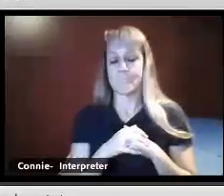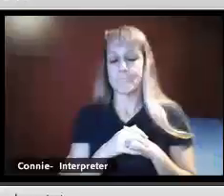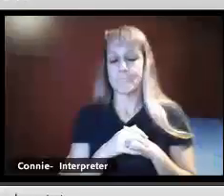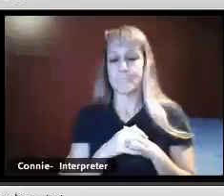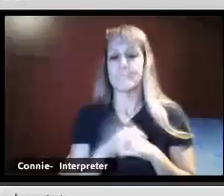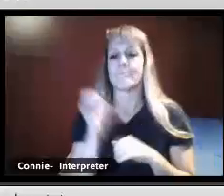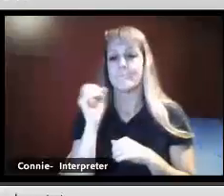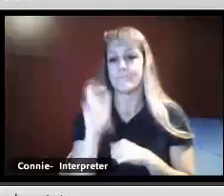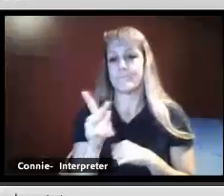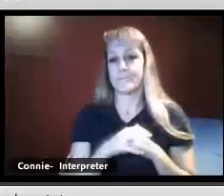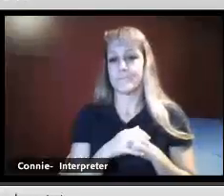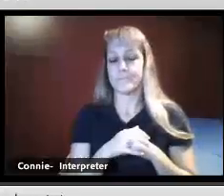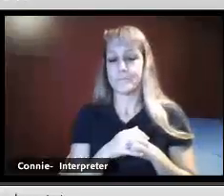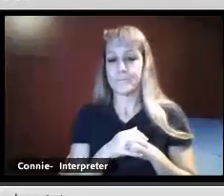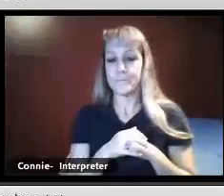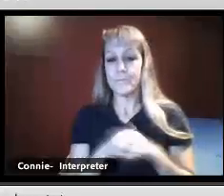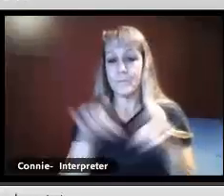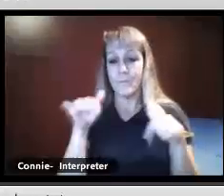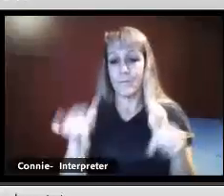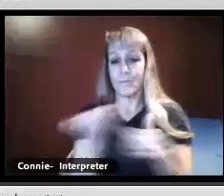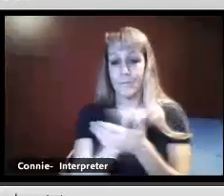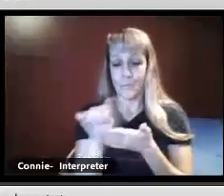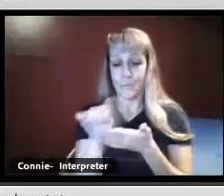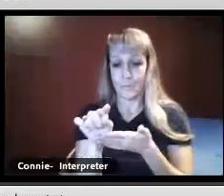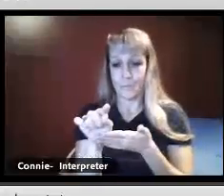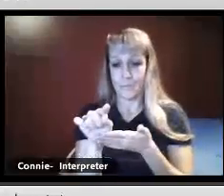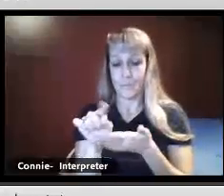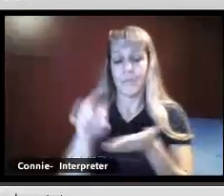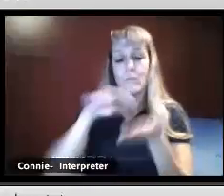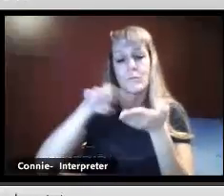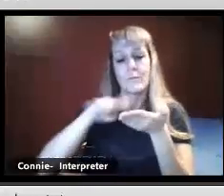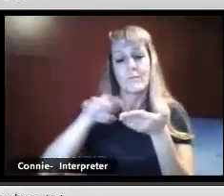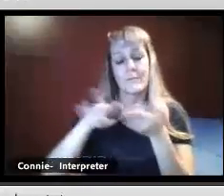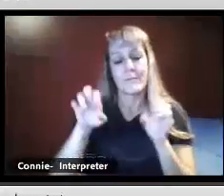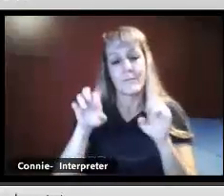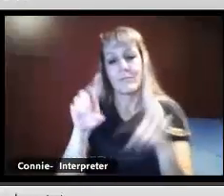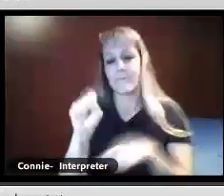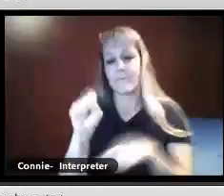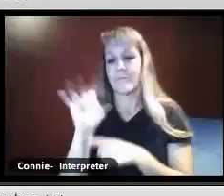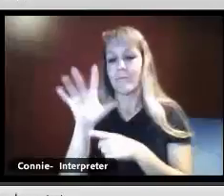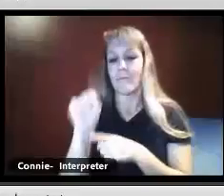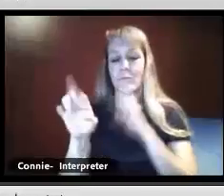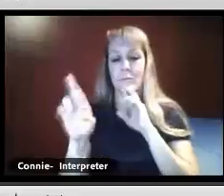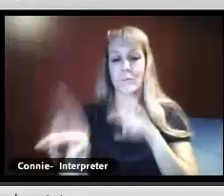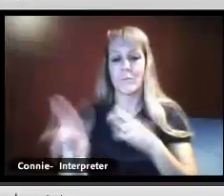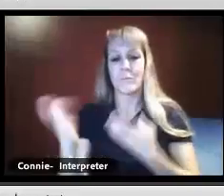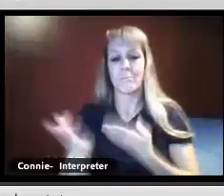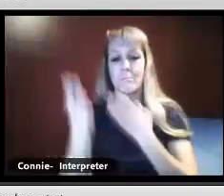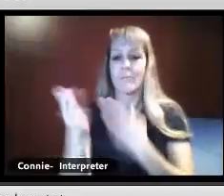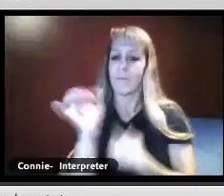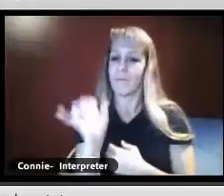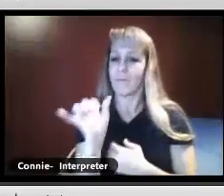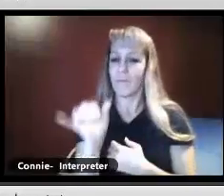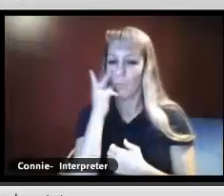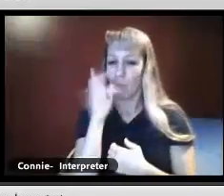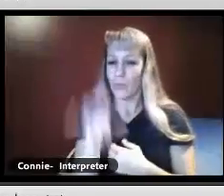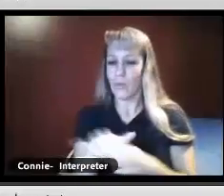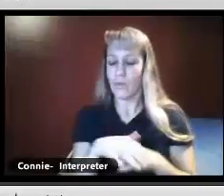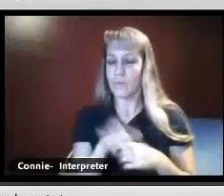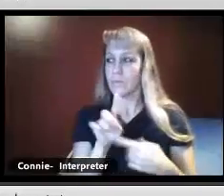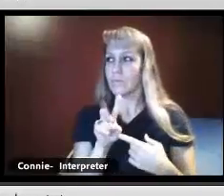All right, so this week under Research and Education, the Scout Report has offered us, oh, look at that, it's one, two,